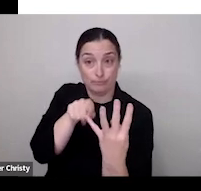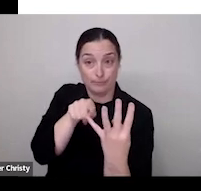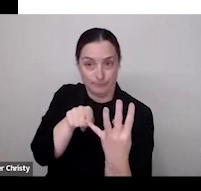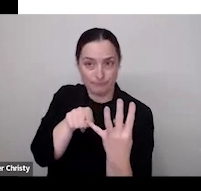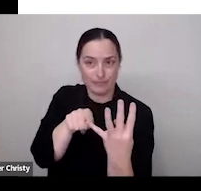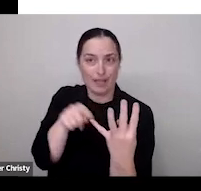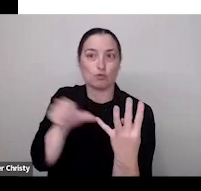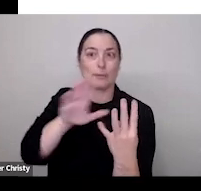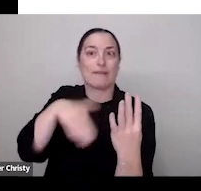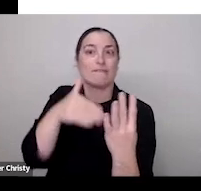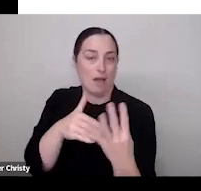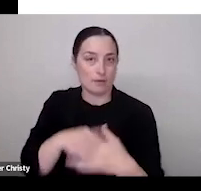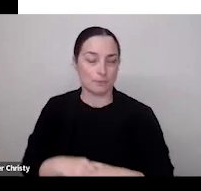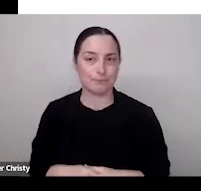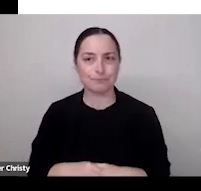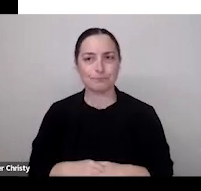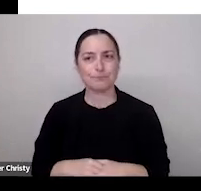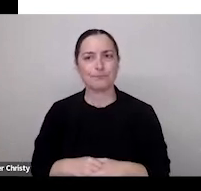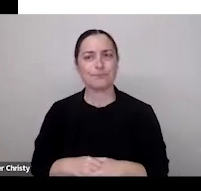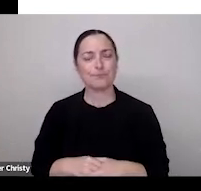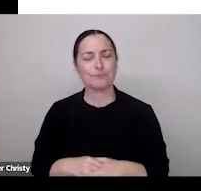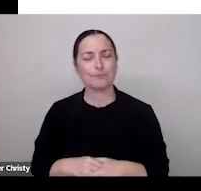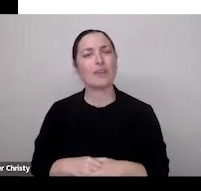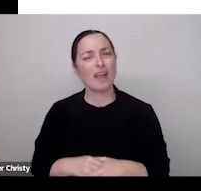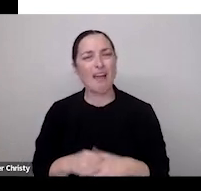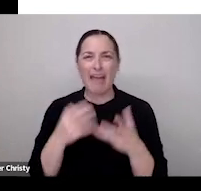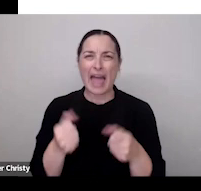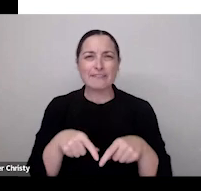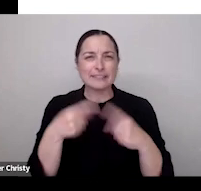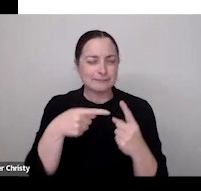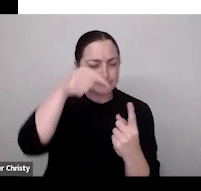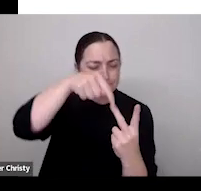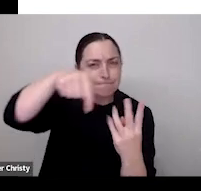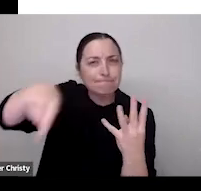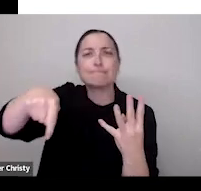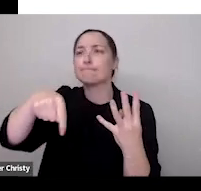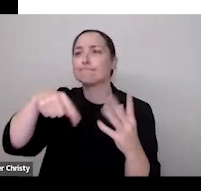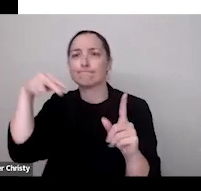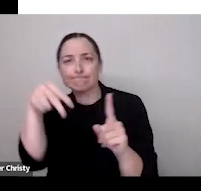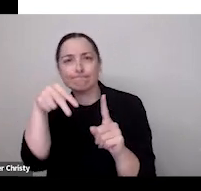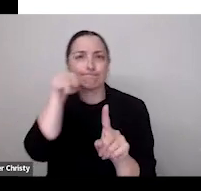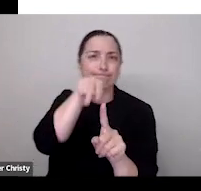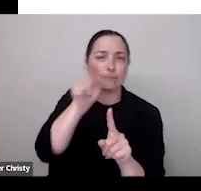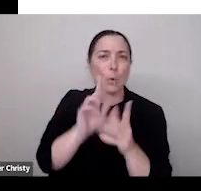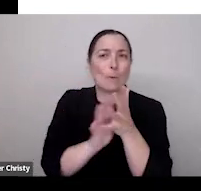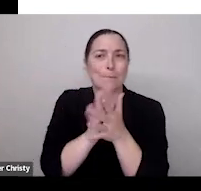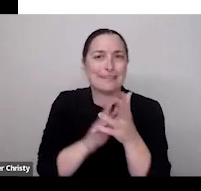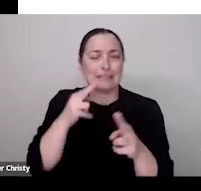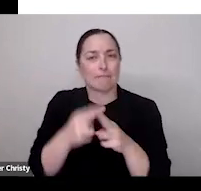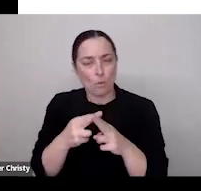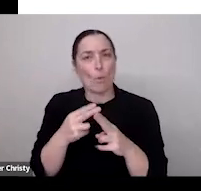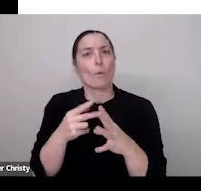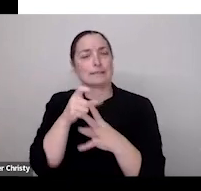one. So far, though, we've taken a deep dive into different perspectives of disability inclusive disaster risk